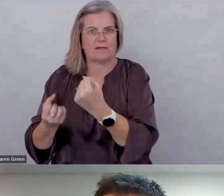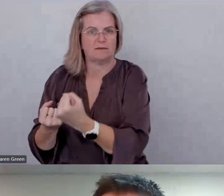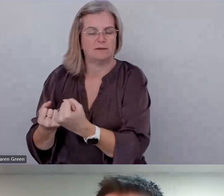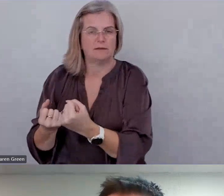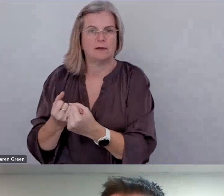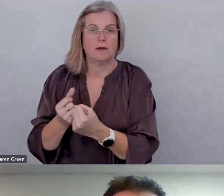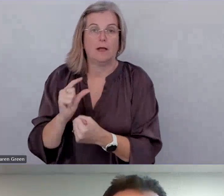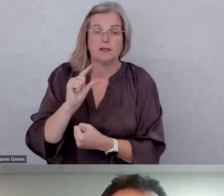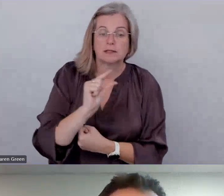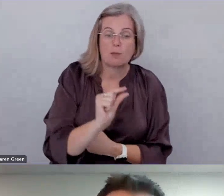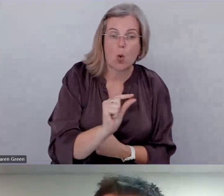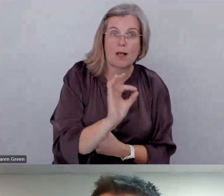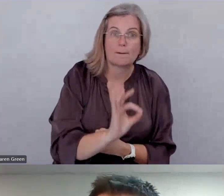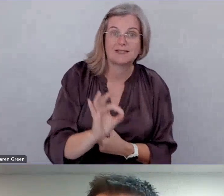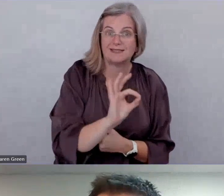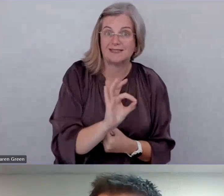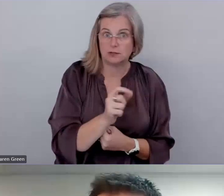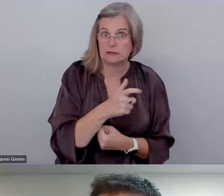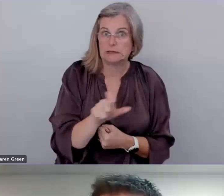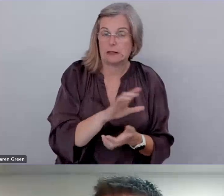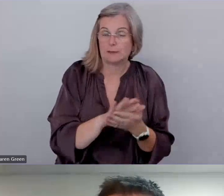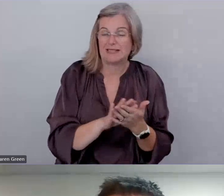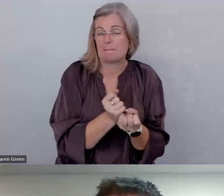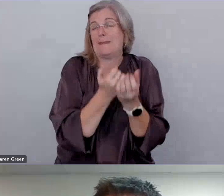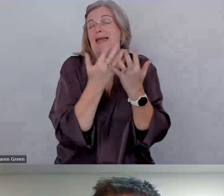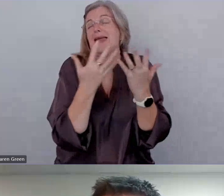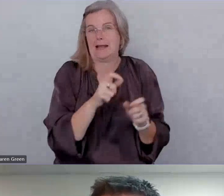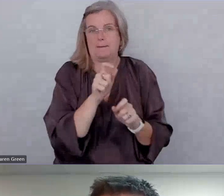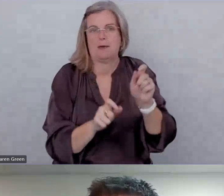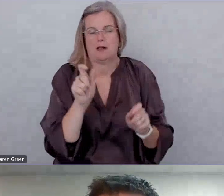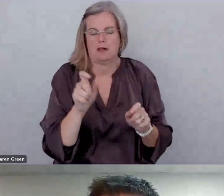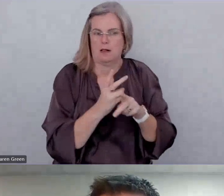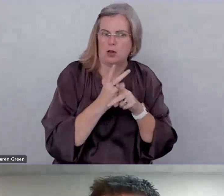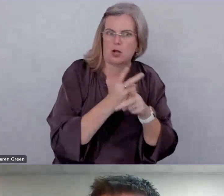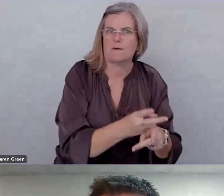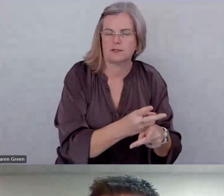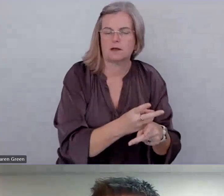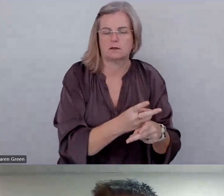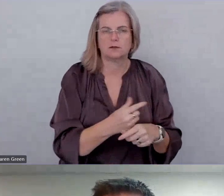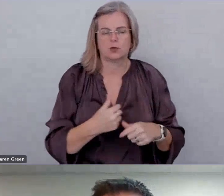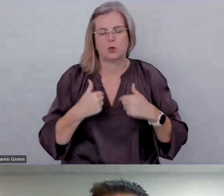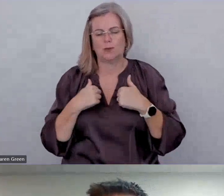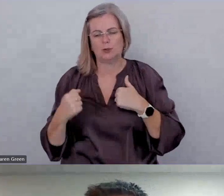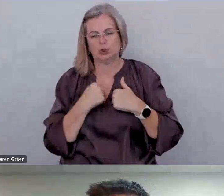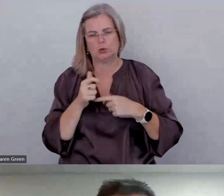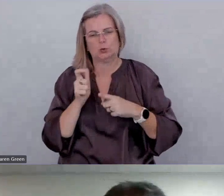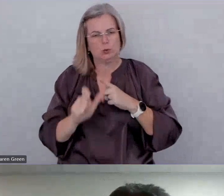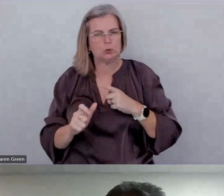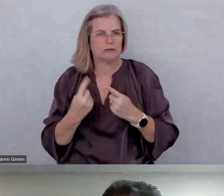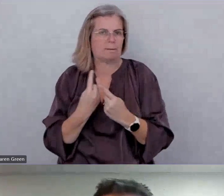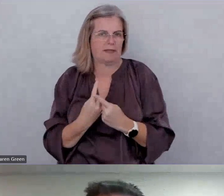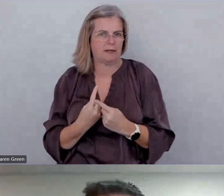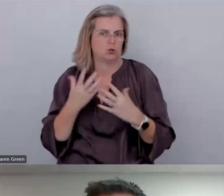looked after. So this chronic burden on our healthcare is something that we should be doing something about.